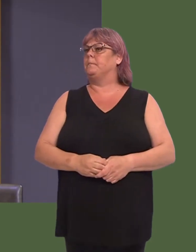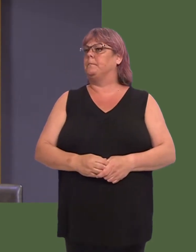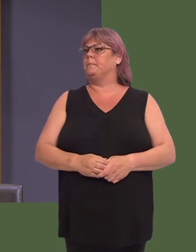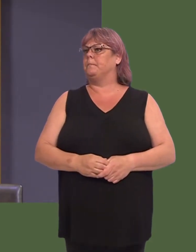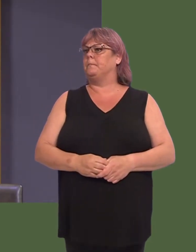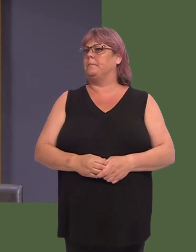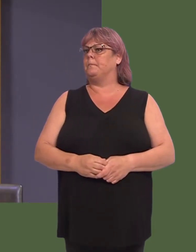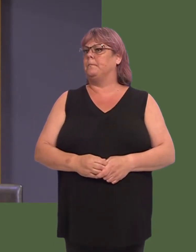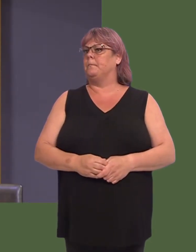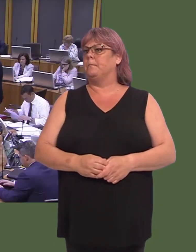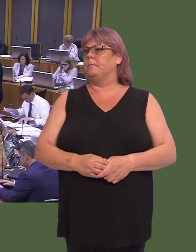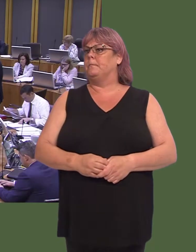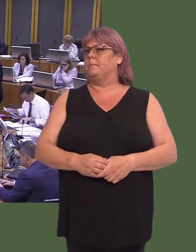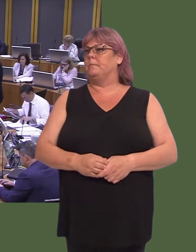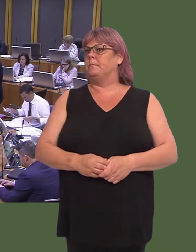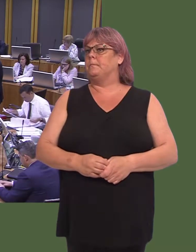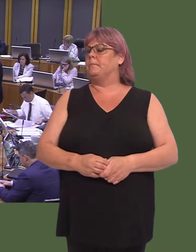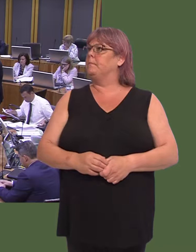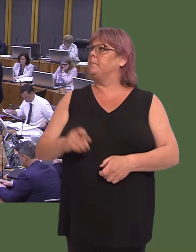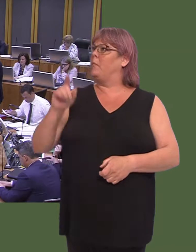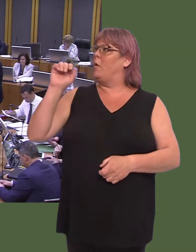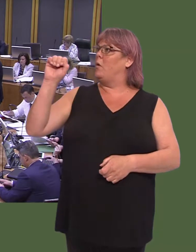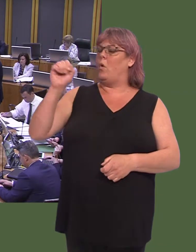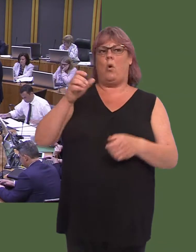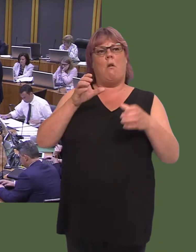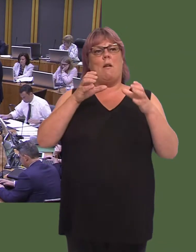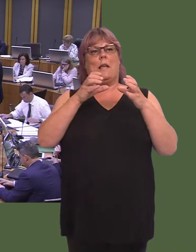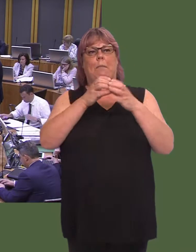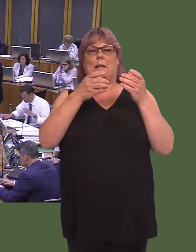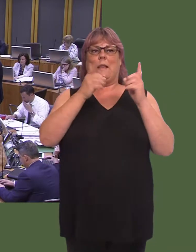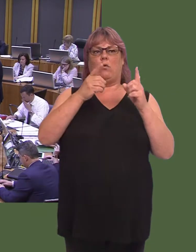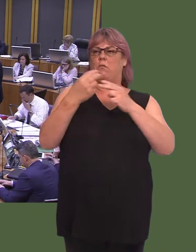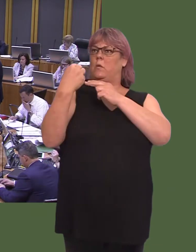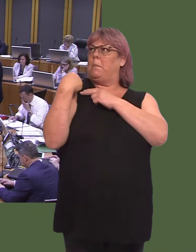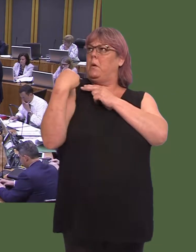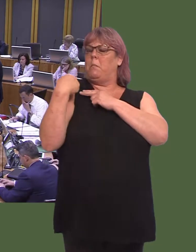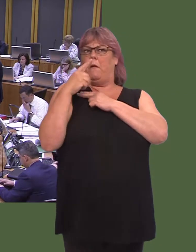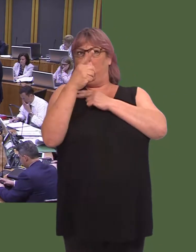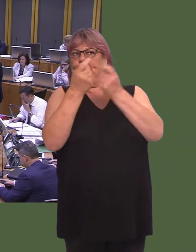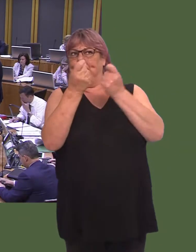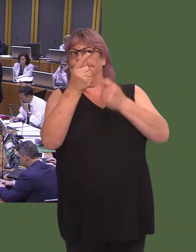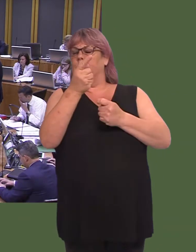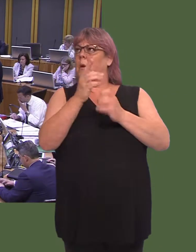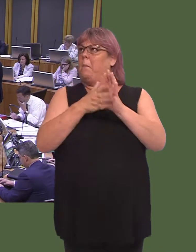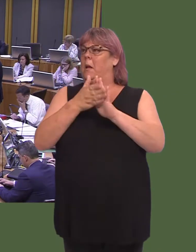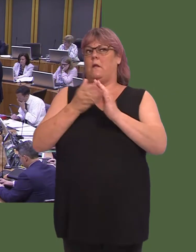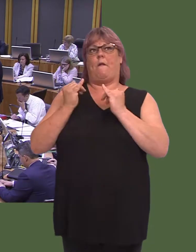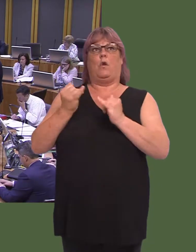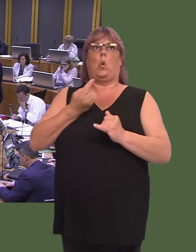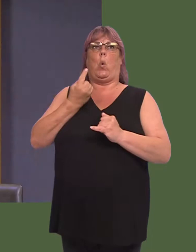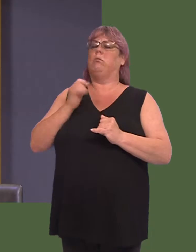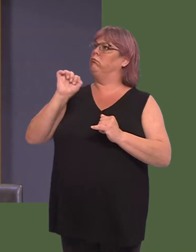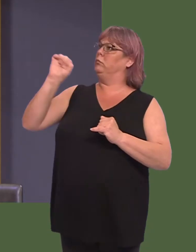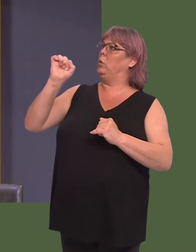directly under the purview of your Cabinet Secretary, and therefore the buck stops directly with